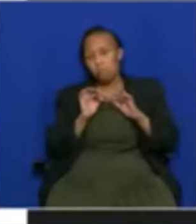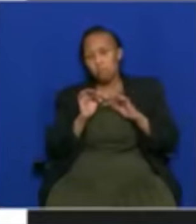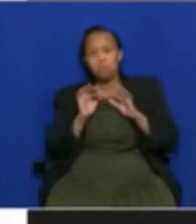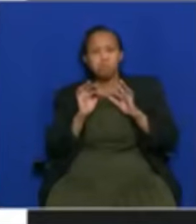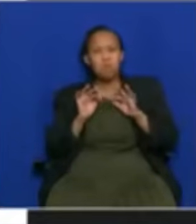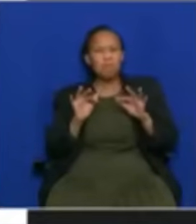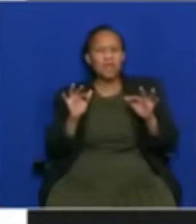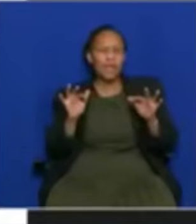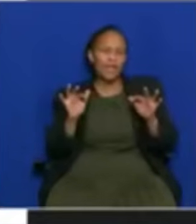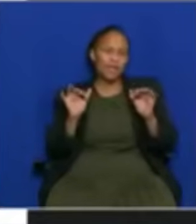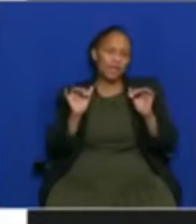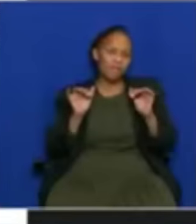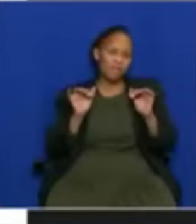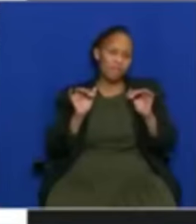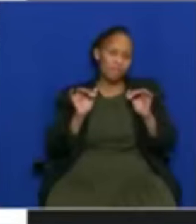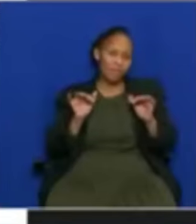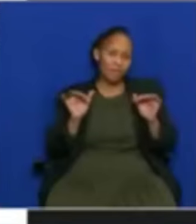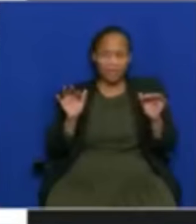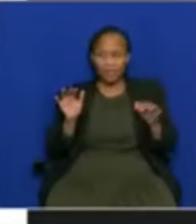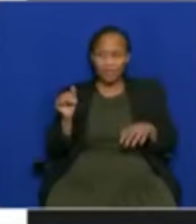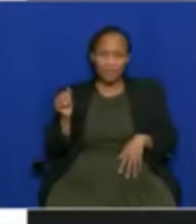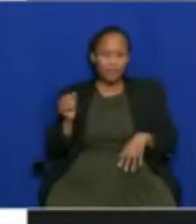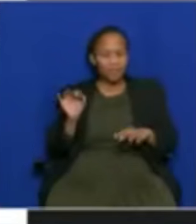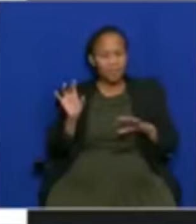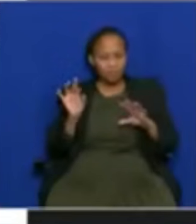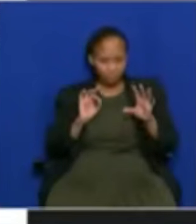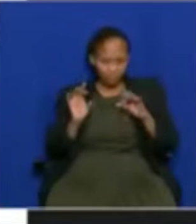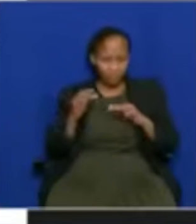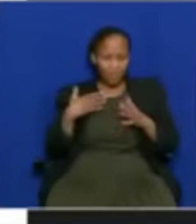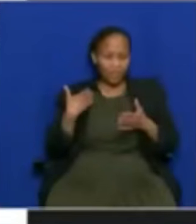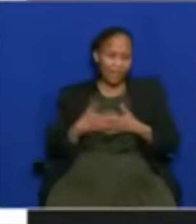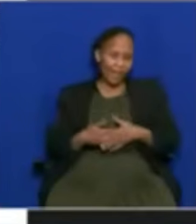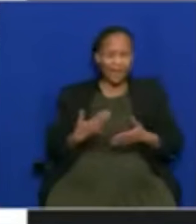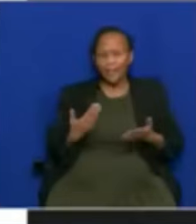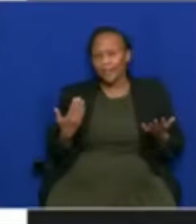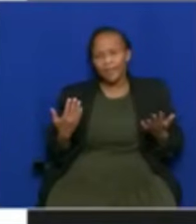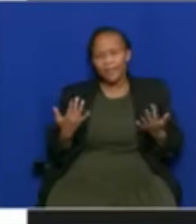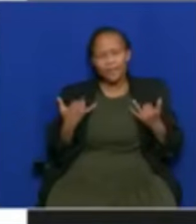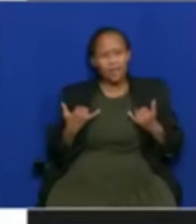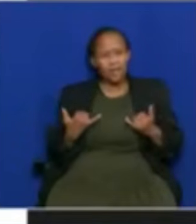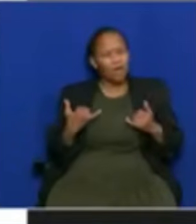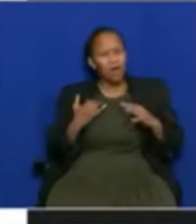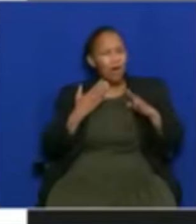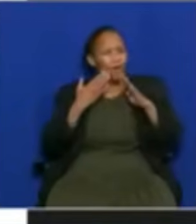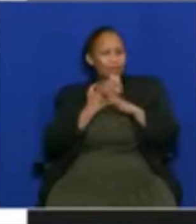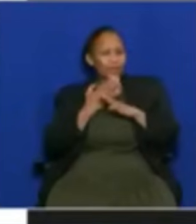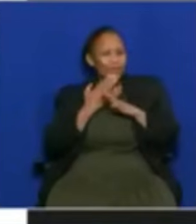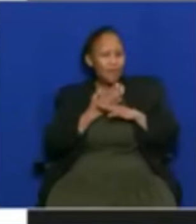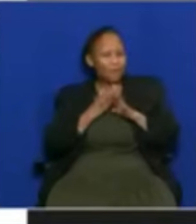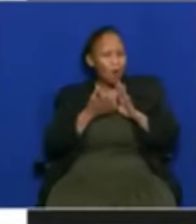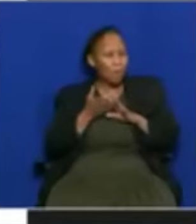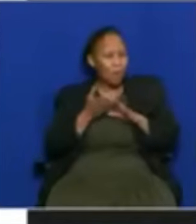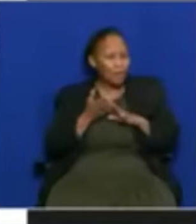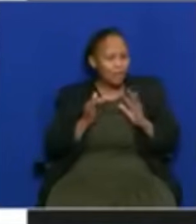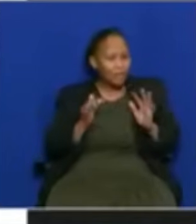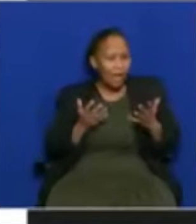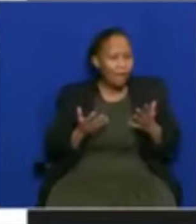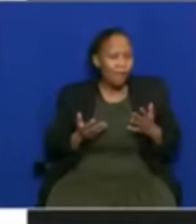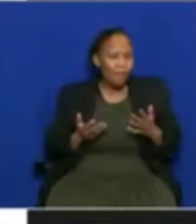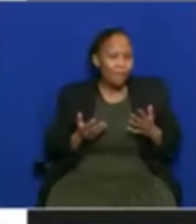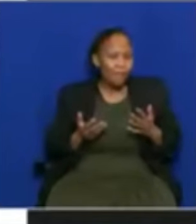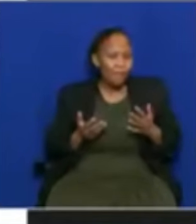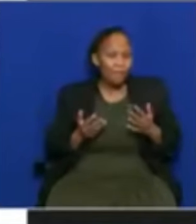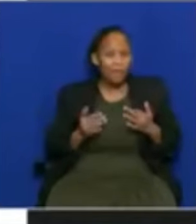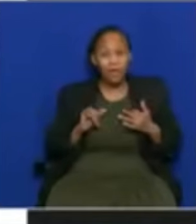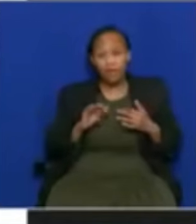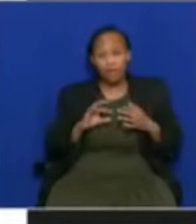Why? Why is that an issue as to how secretive the operations are if you are trying to recruit from members